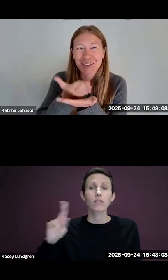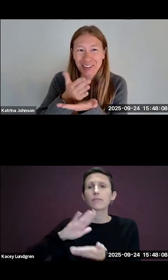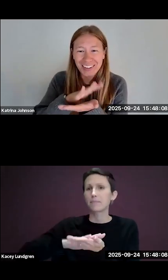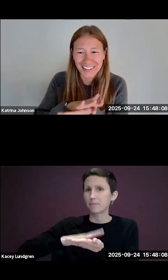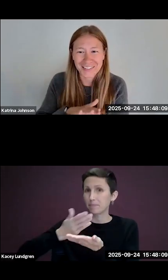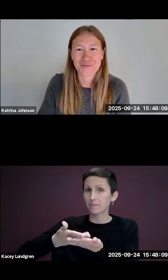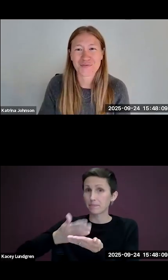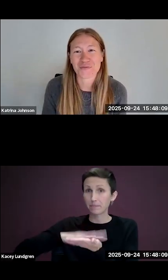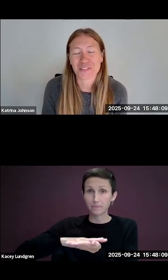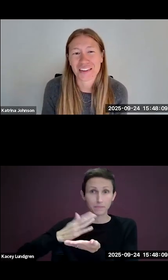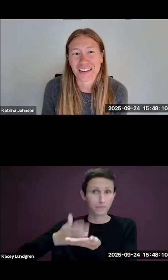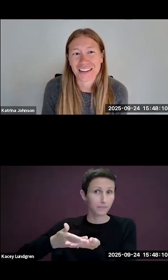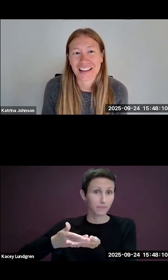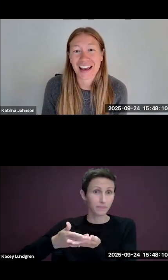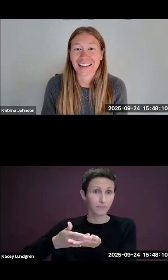Cook.